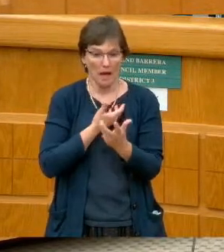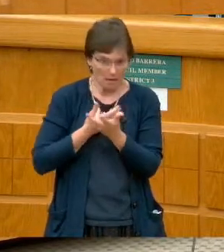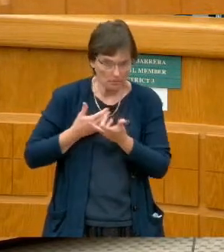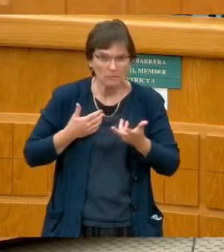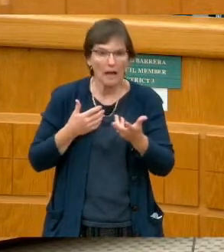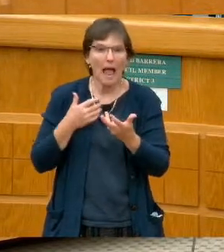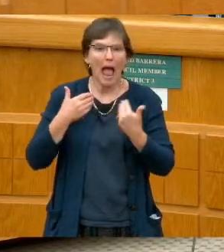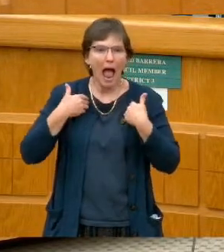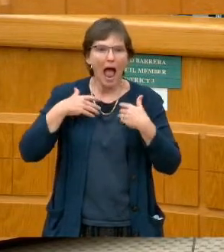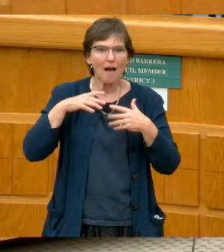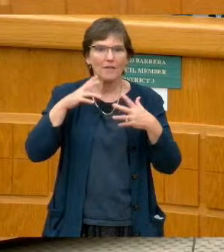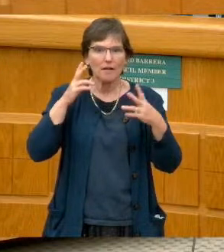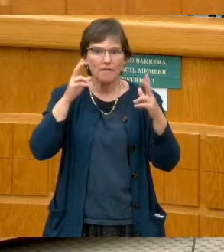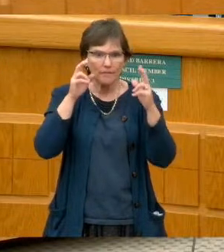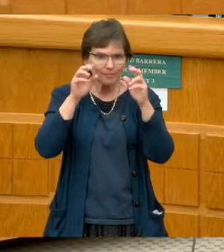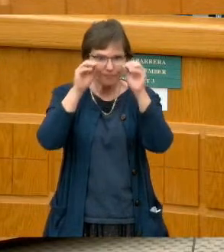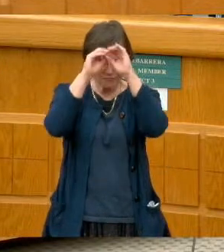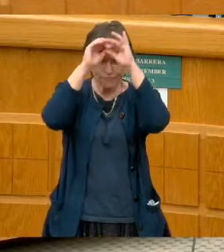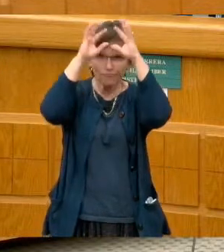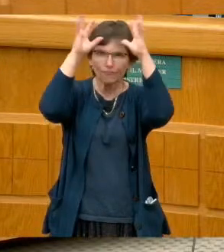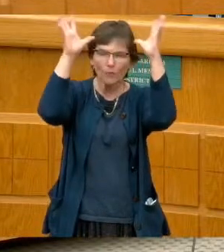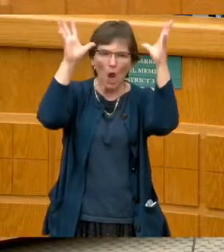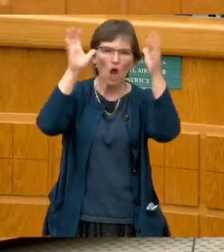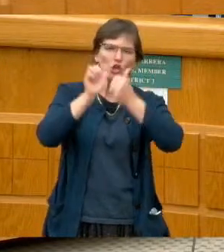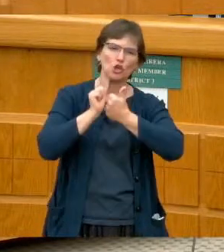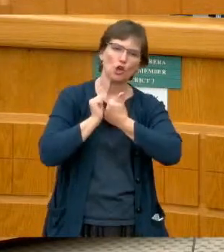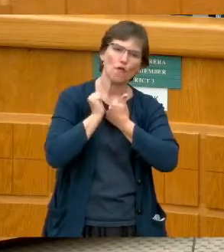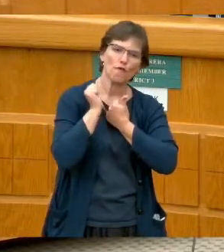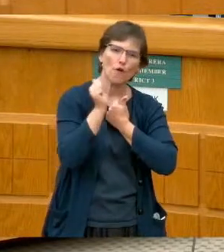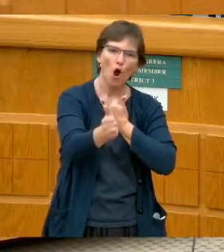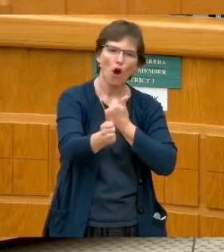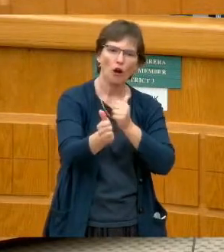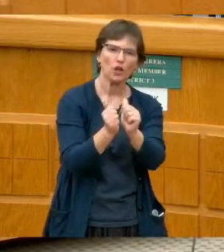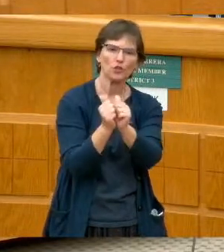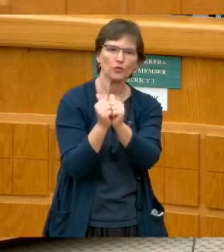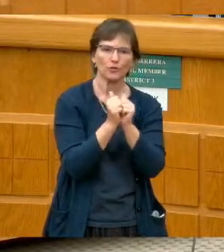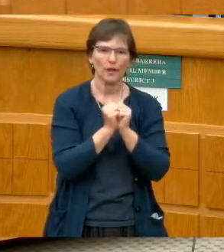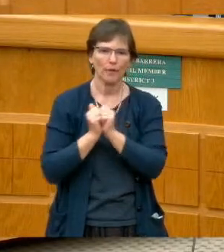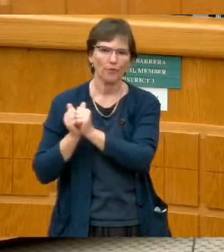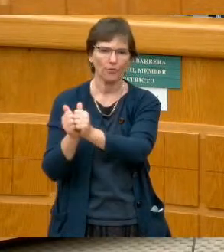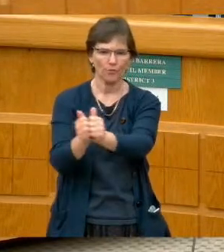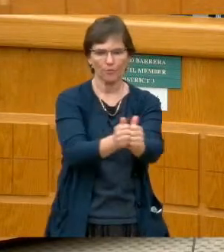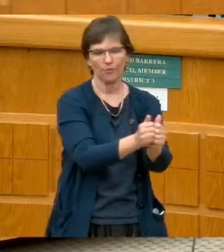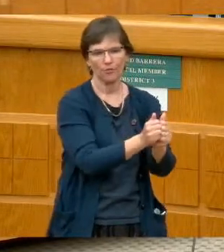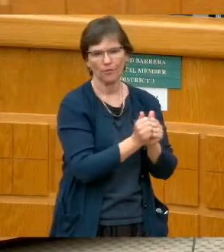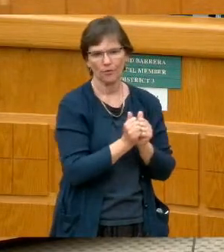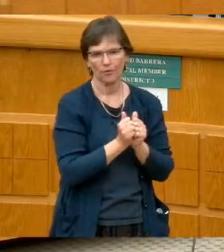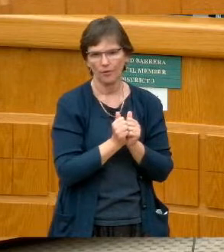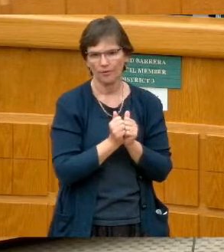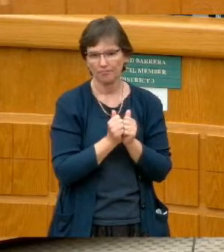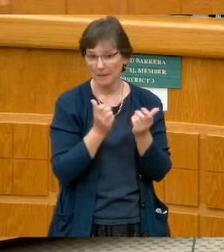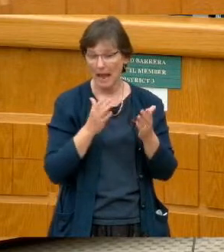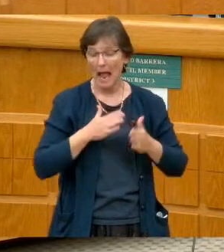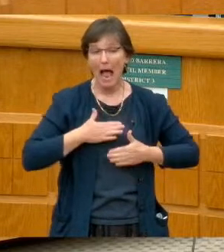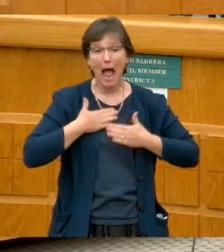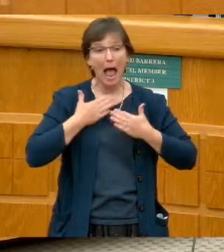that we have a vision to go far together. And I look forward to